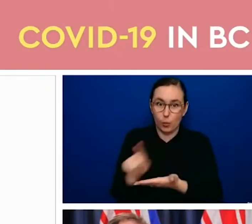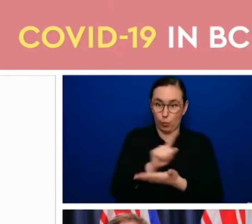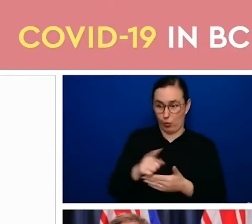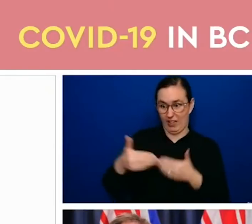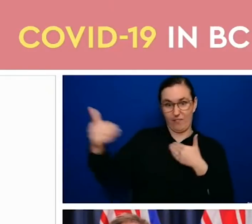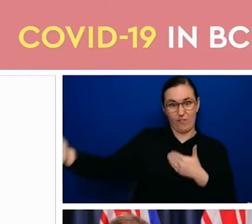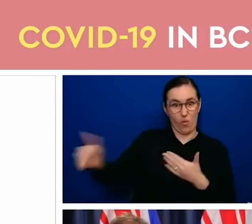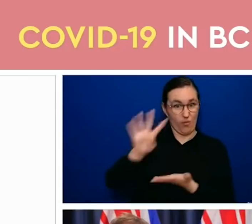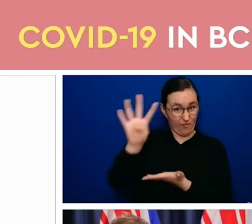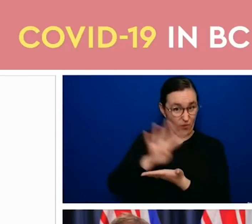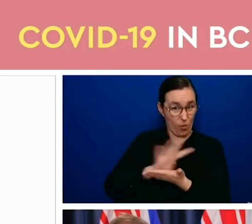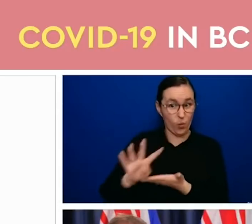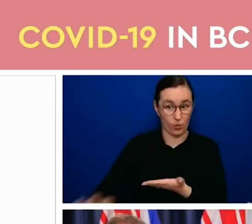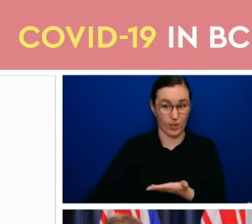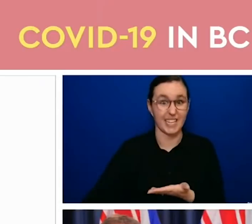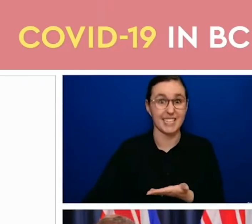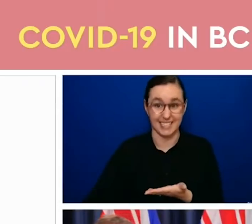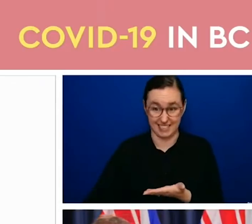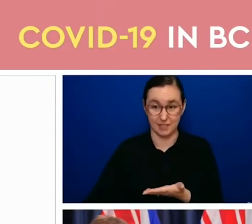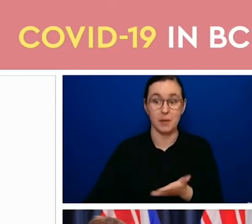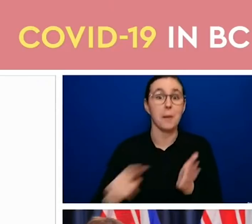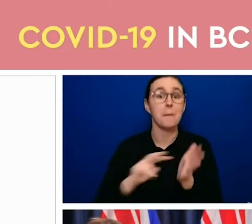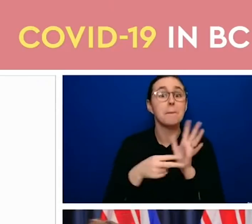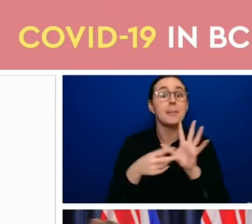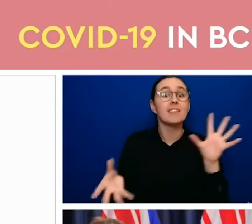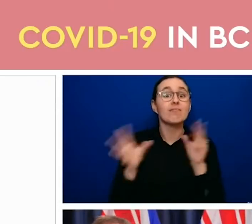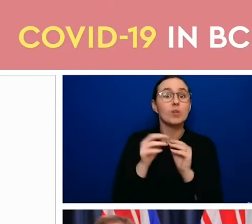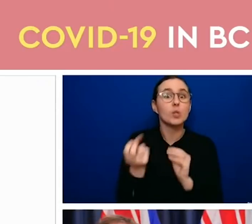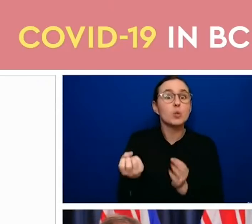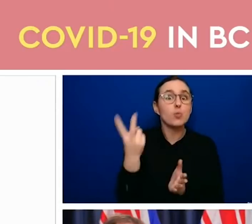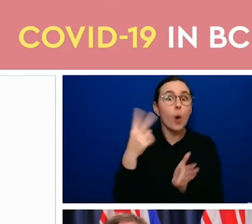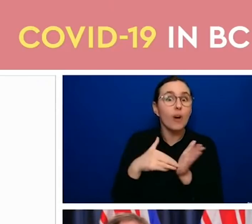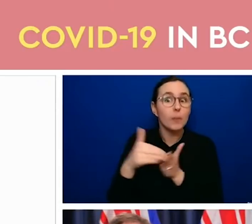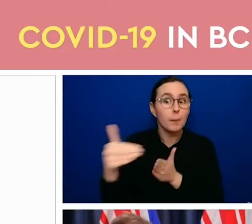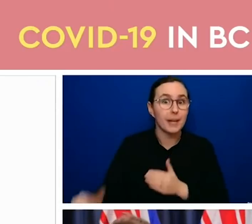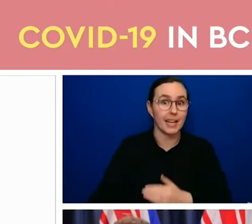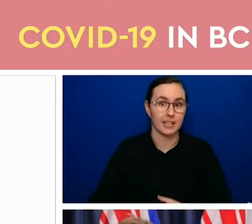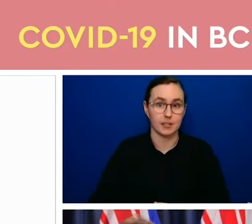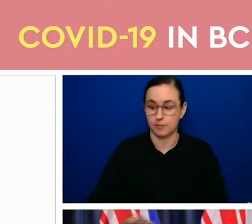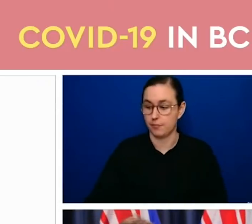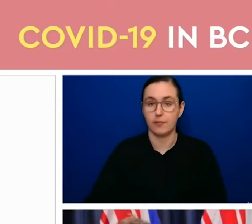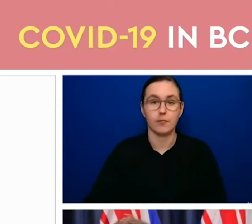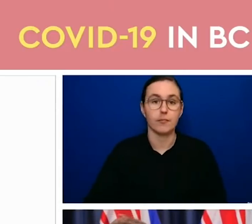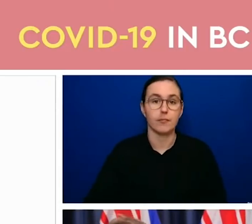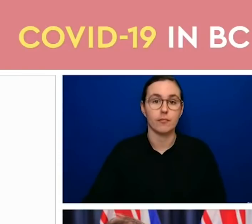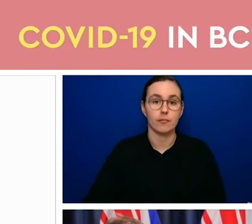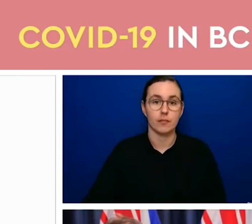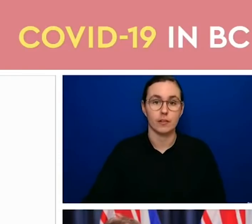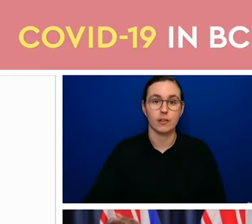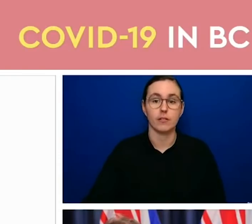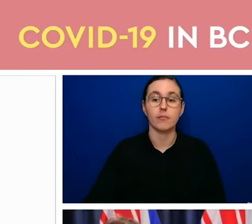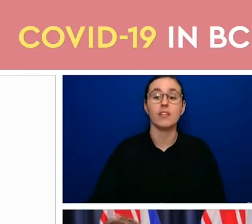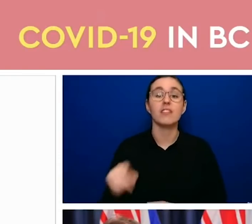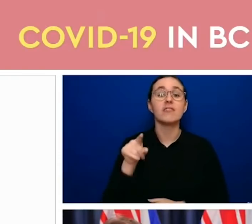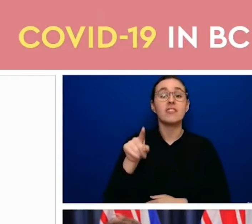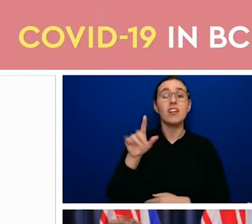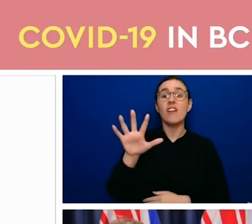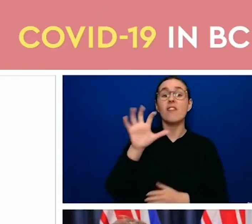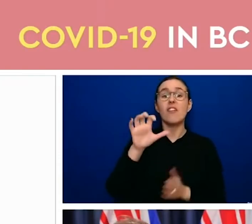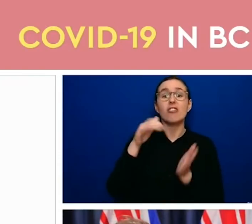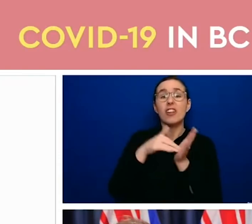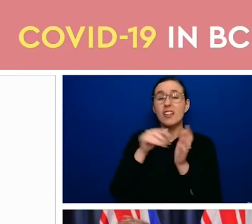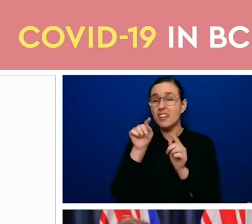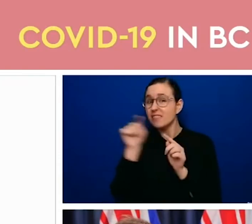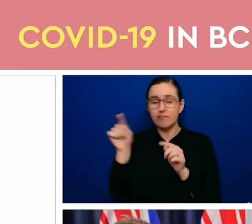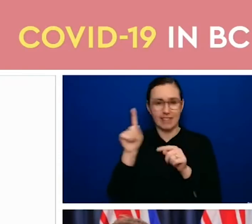about 558,000 of these tests are not suitable for home use, and although those tests will be continued to be used by